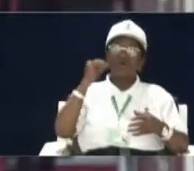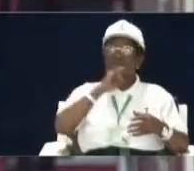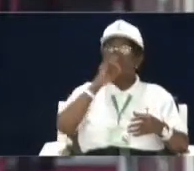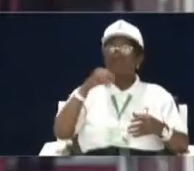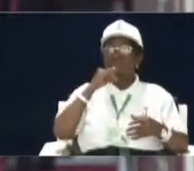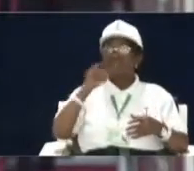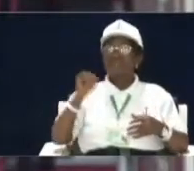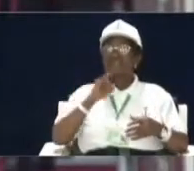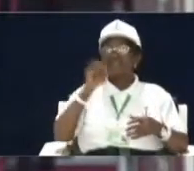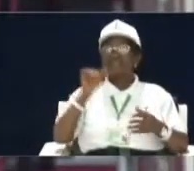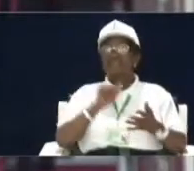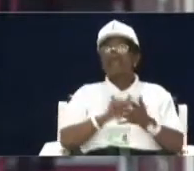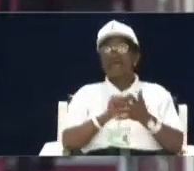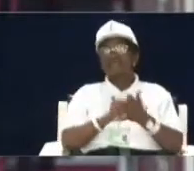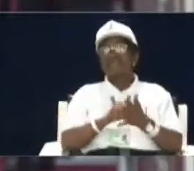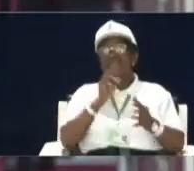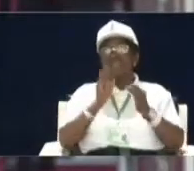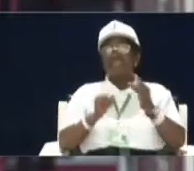If my faith is not big